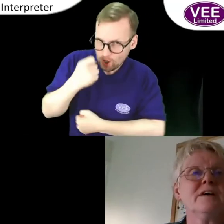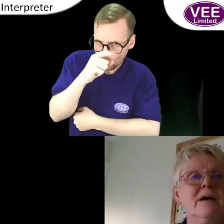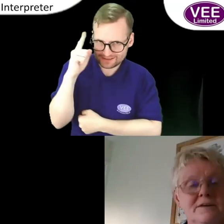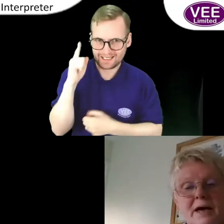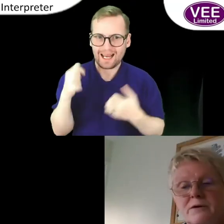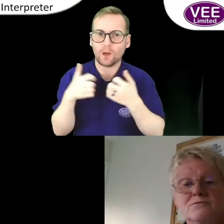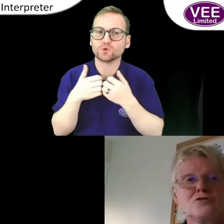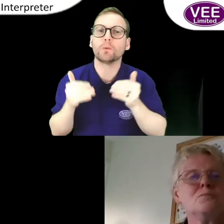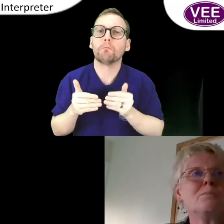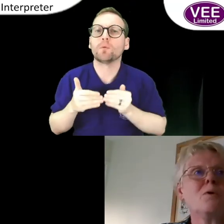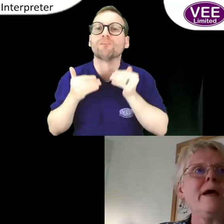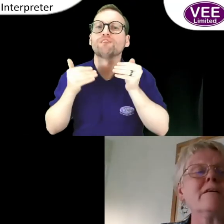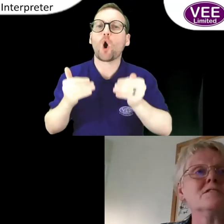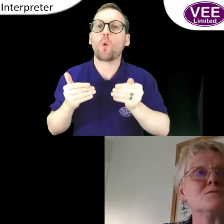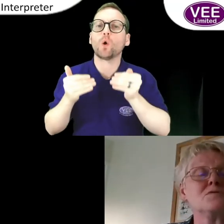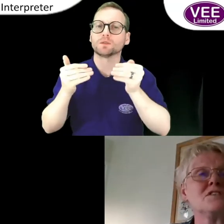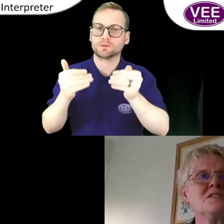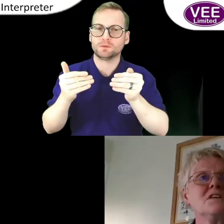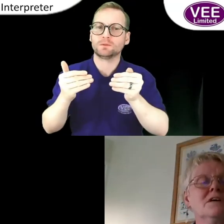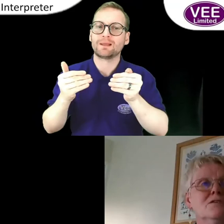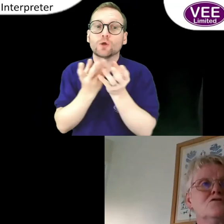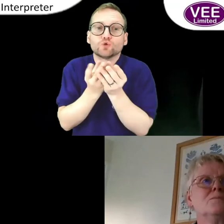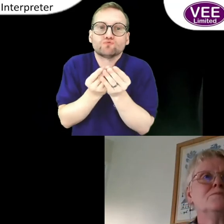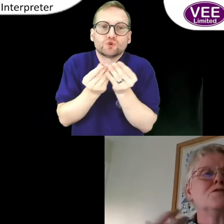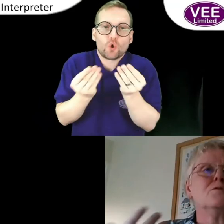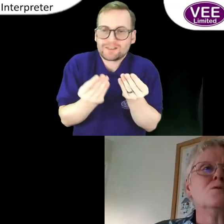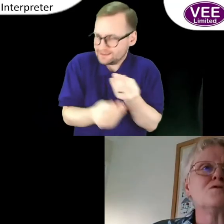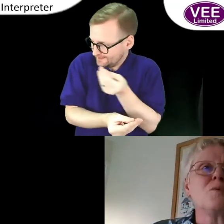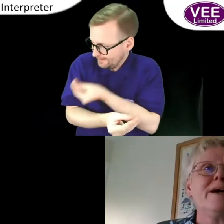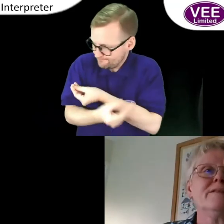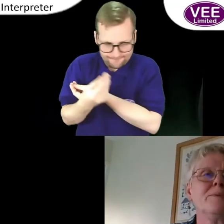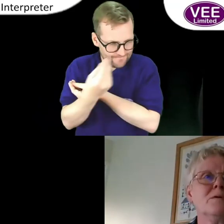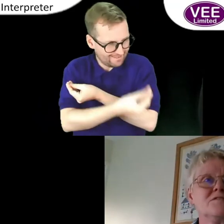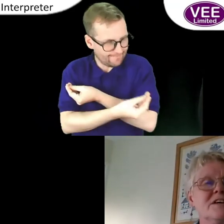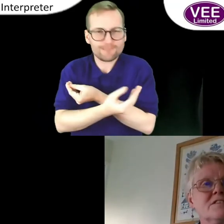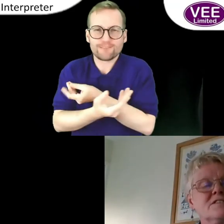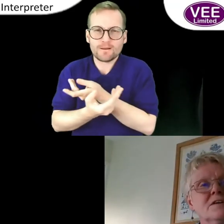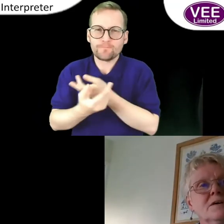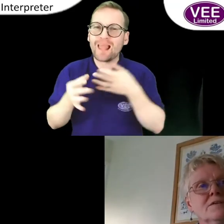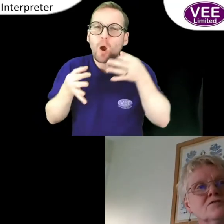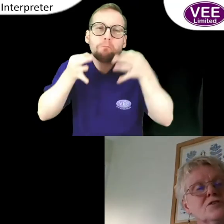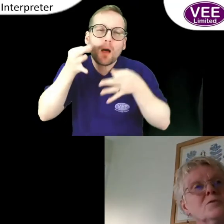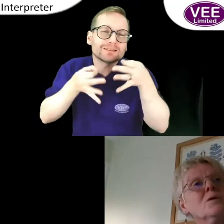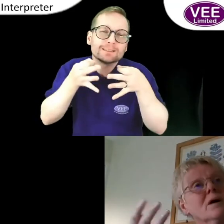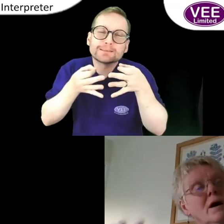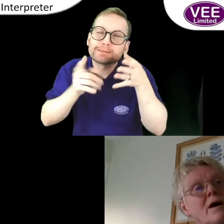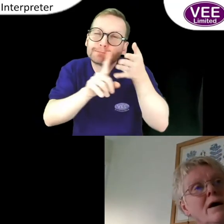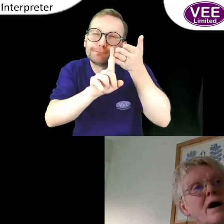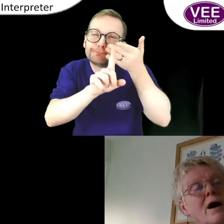forward and how to bring resources to sway the politics to